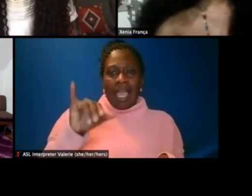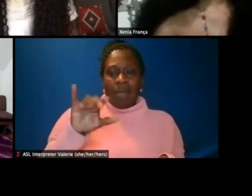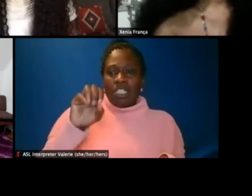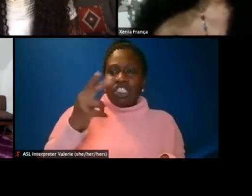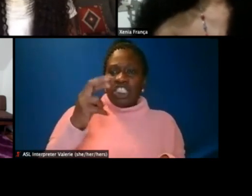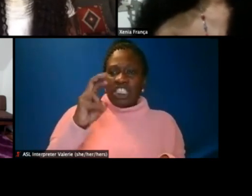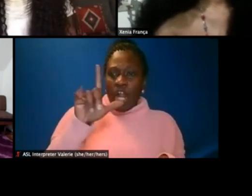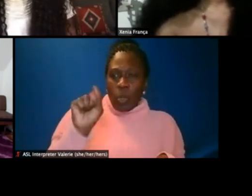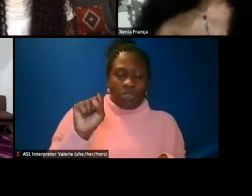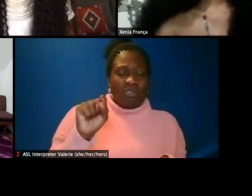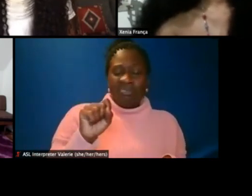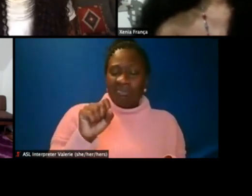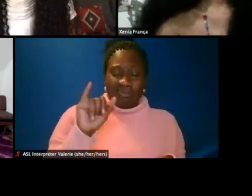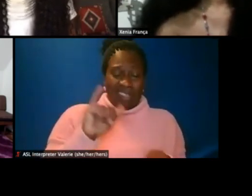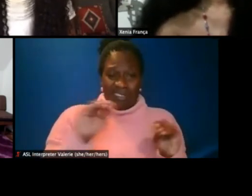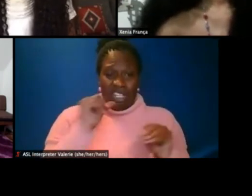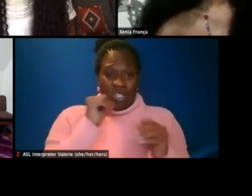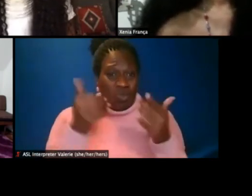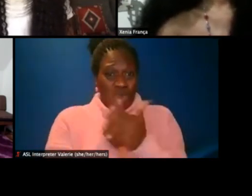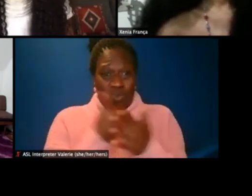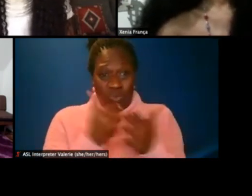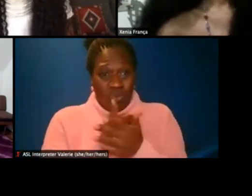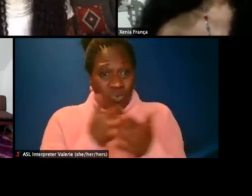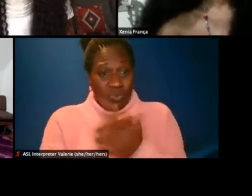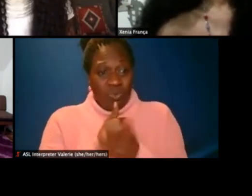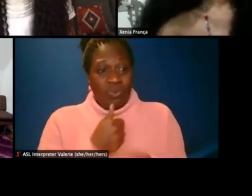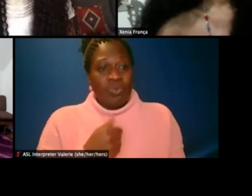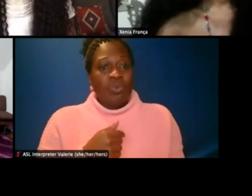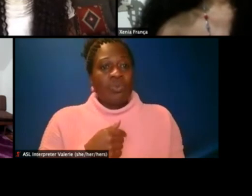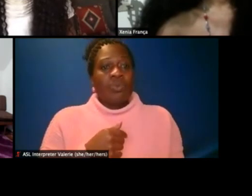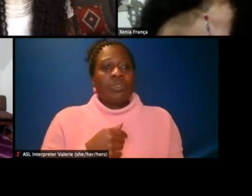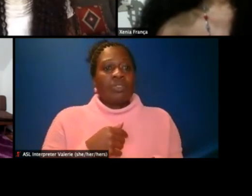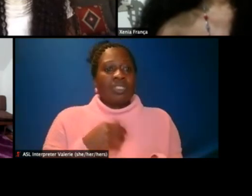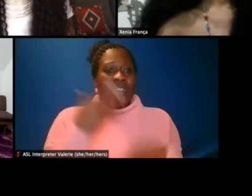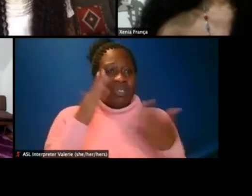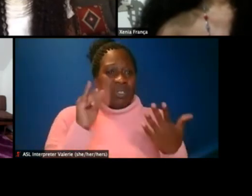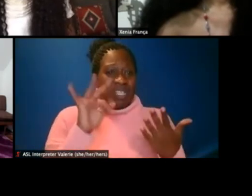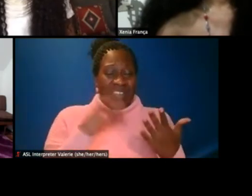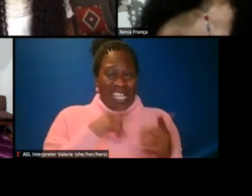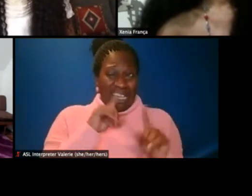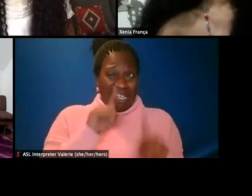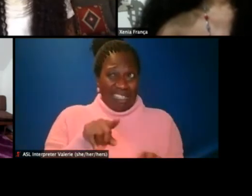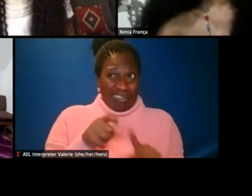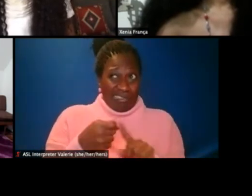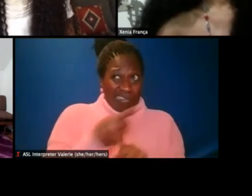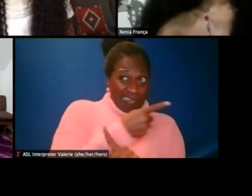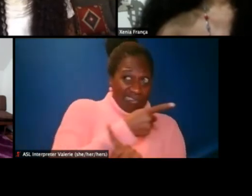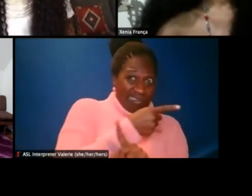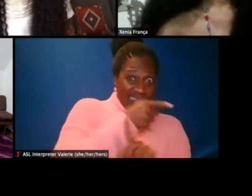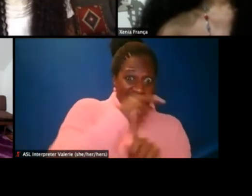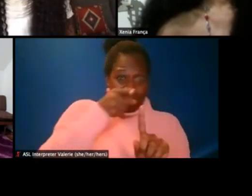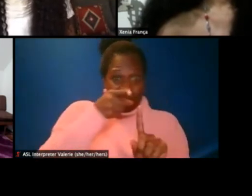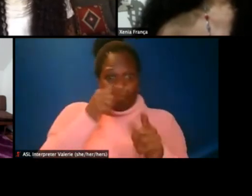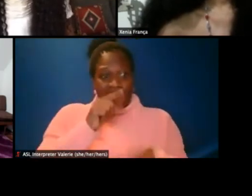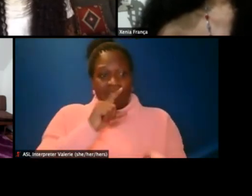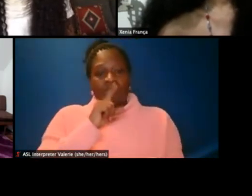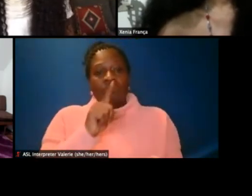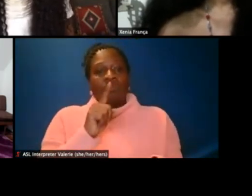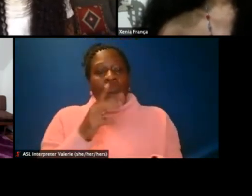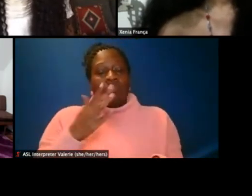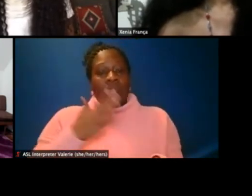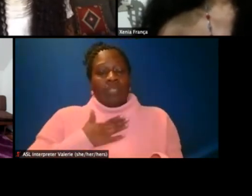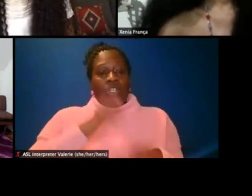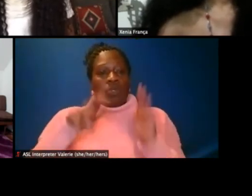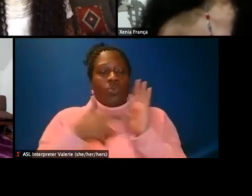new, mm-hmm. You know? So I don't know if I answered your question, but I'm just, in my role,